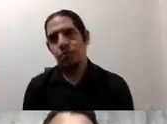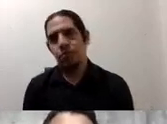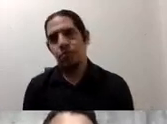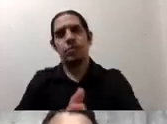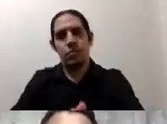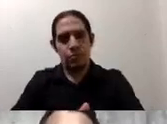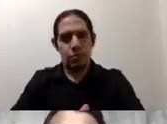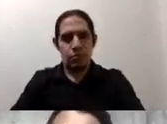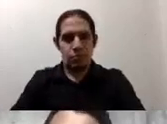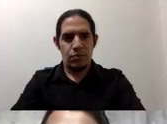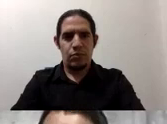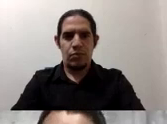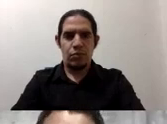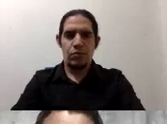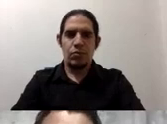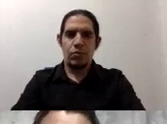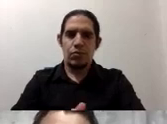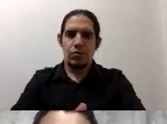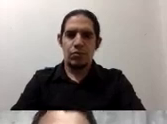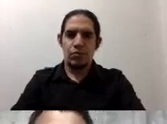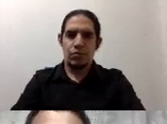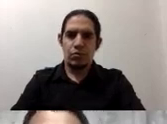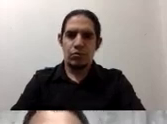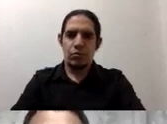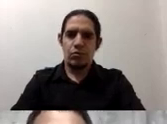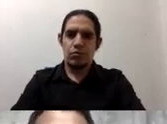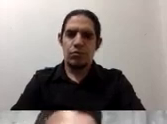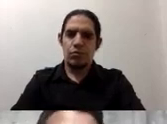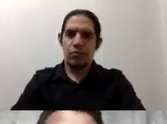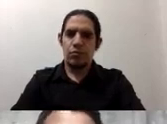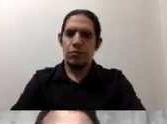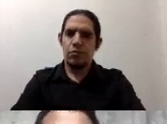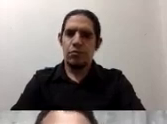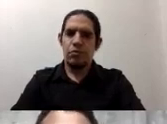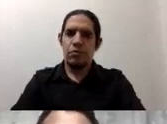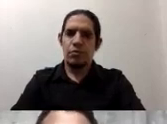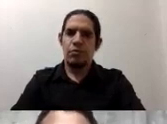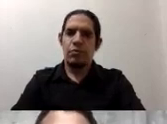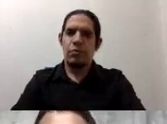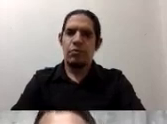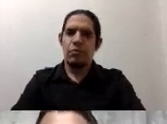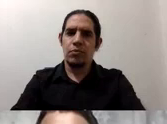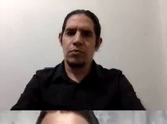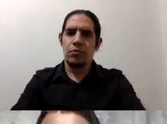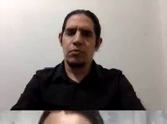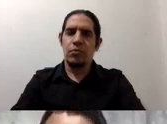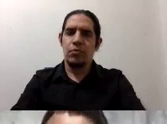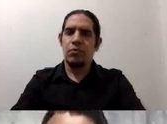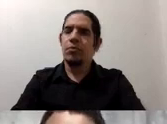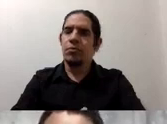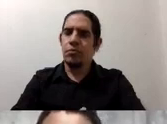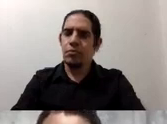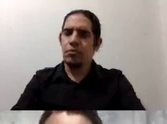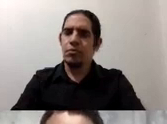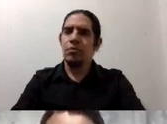from 17 to 18 years old, teenagers, which were or had the B2 English level, and also this